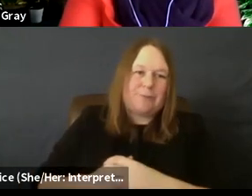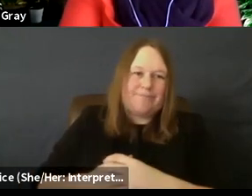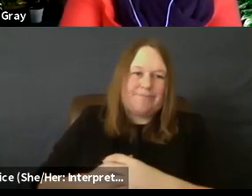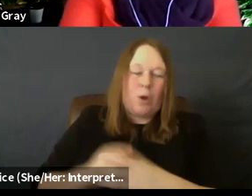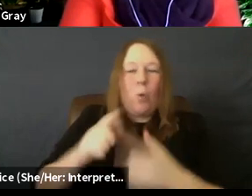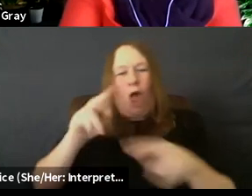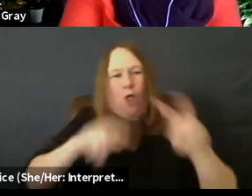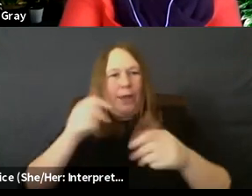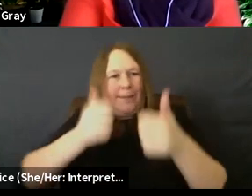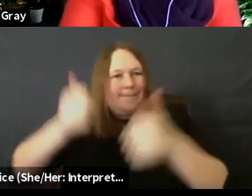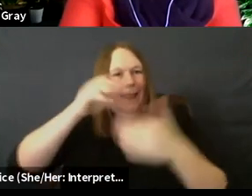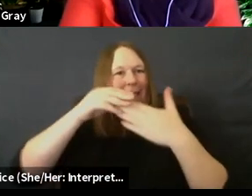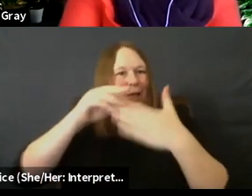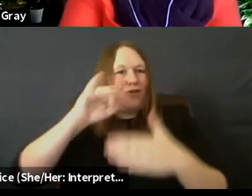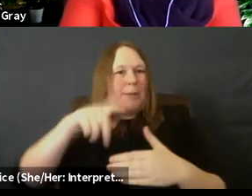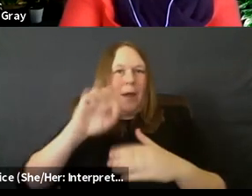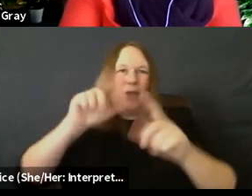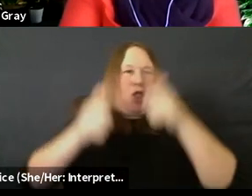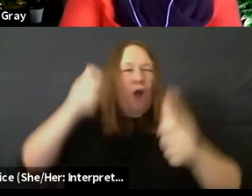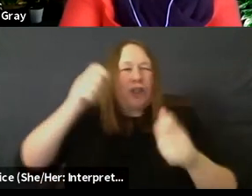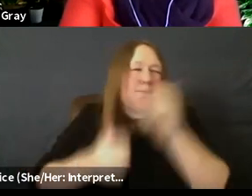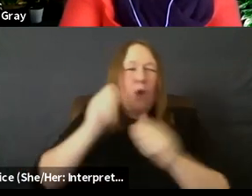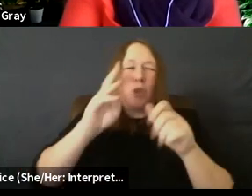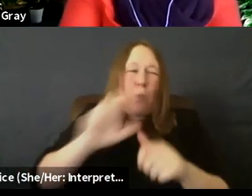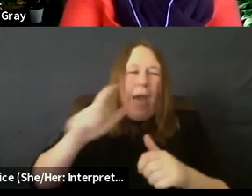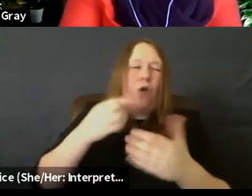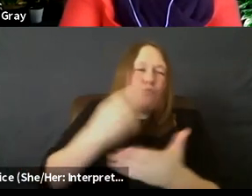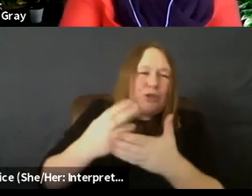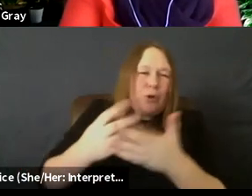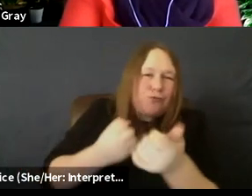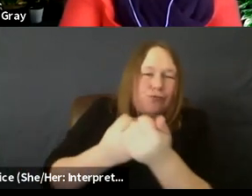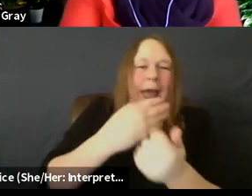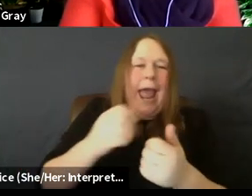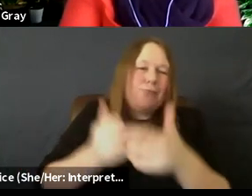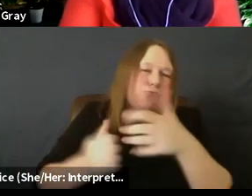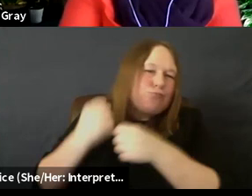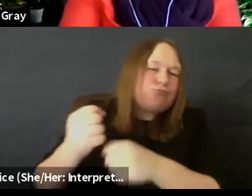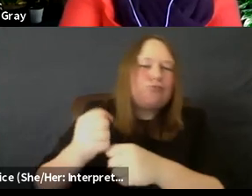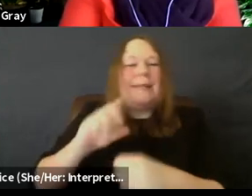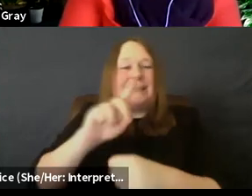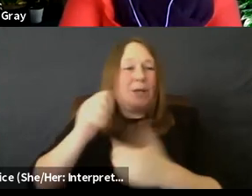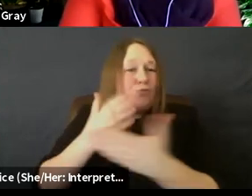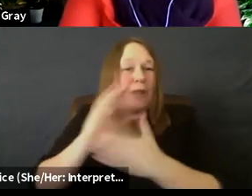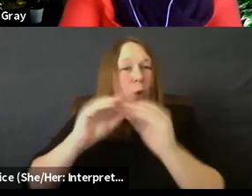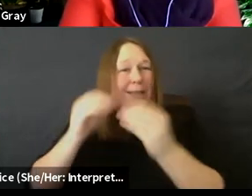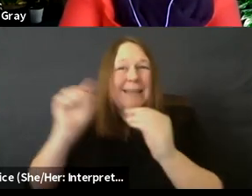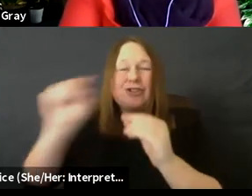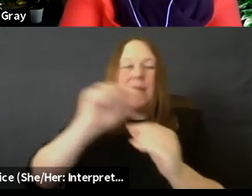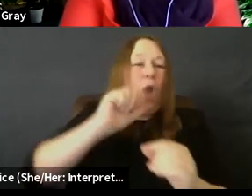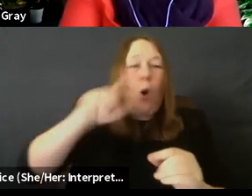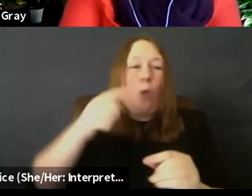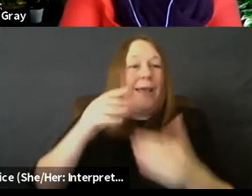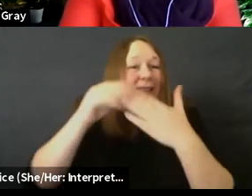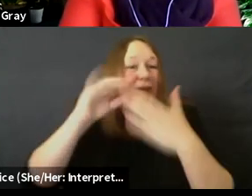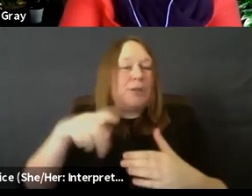the leadership of the largest, most well-resourced, and most prominent disability rights organizations, not only is the